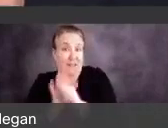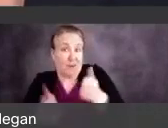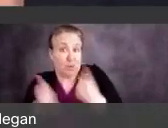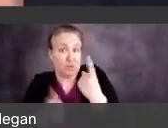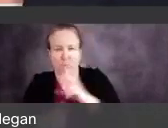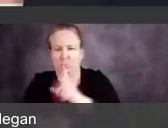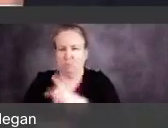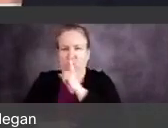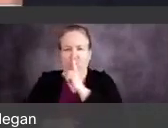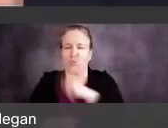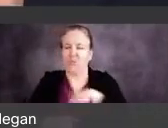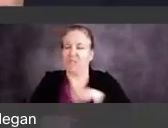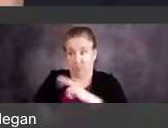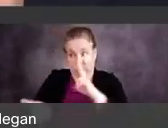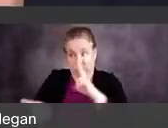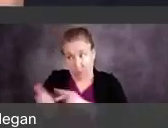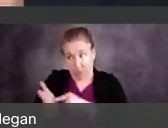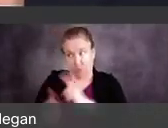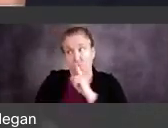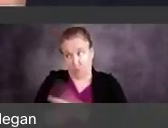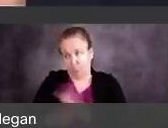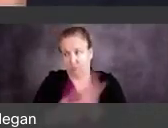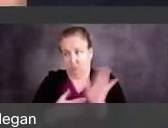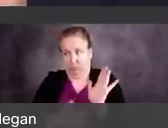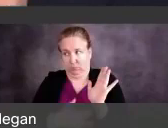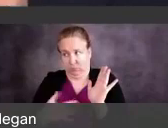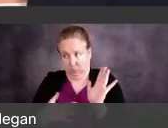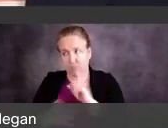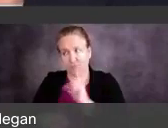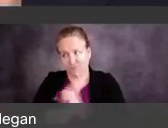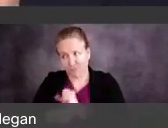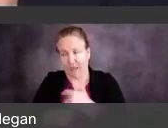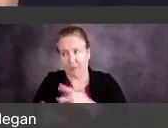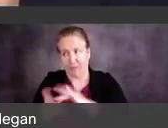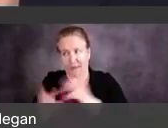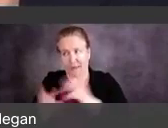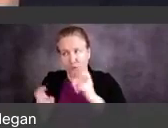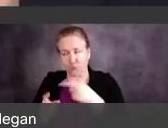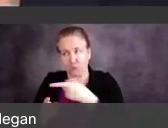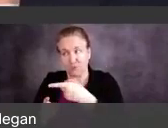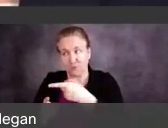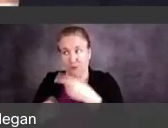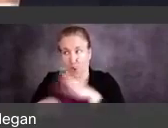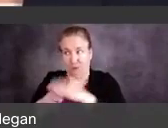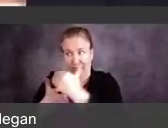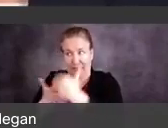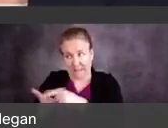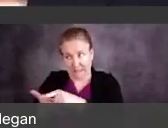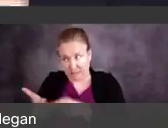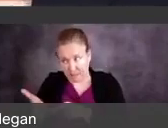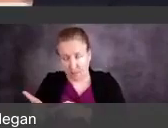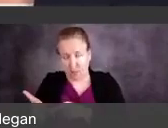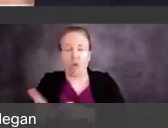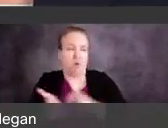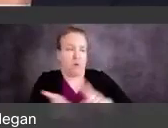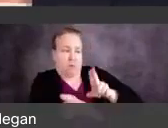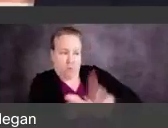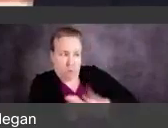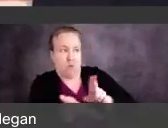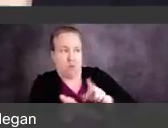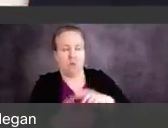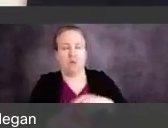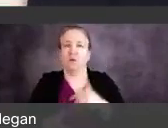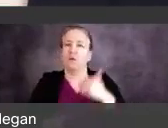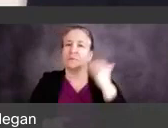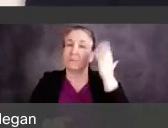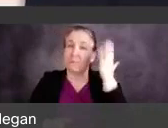to sign a statement that they do have one of those conditions. And it would be we're trying to keep people moving